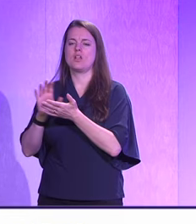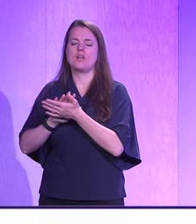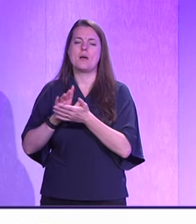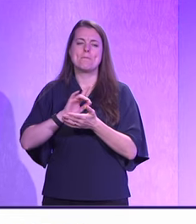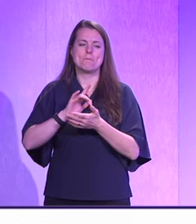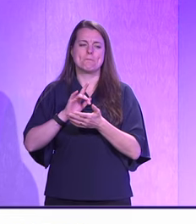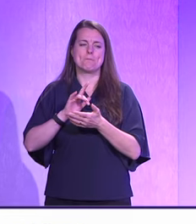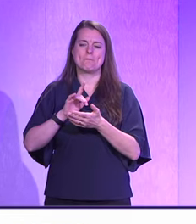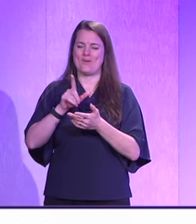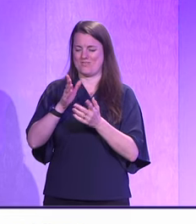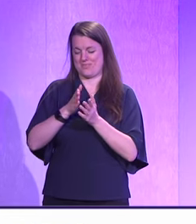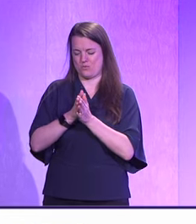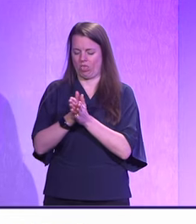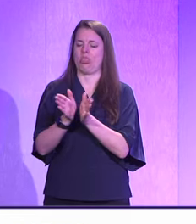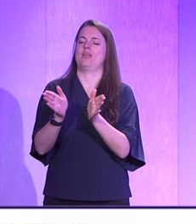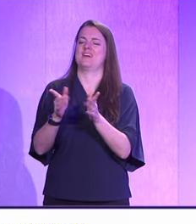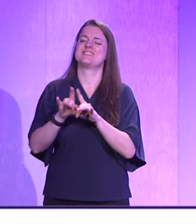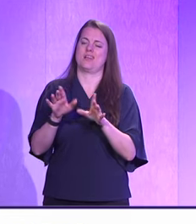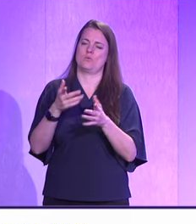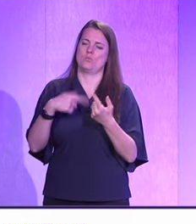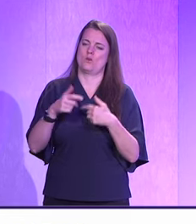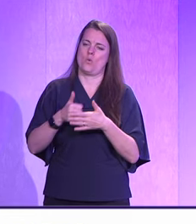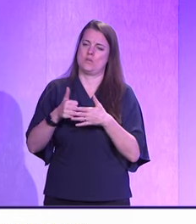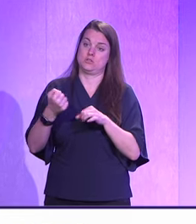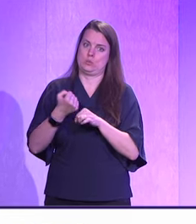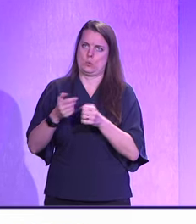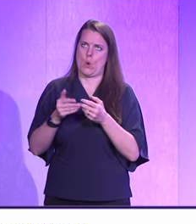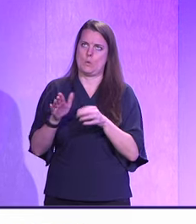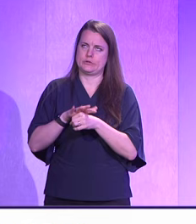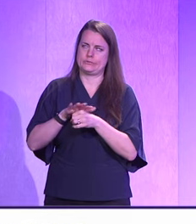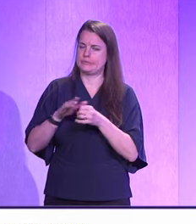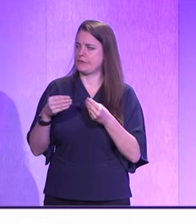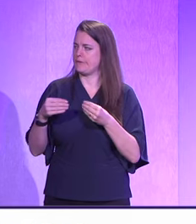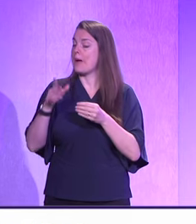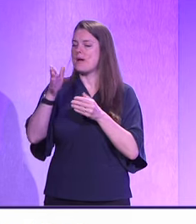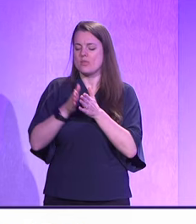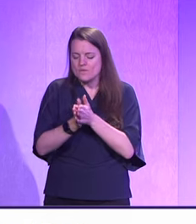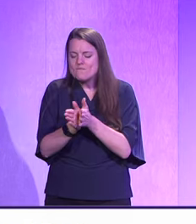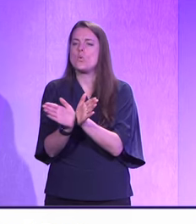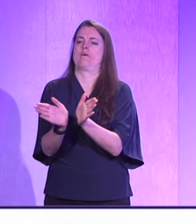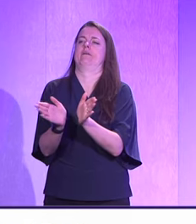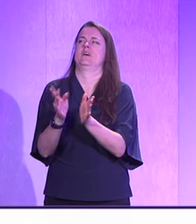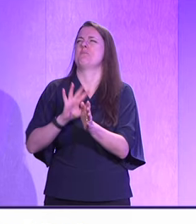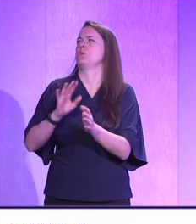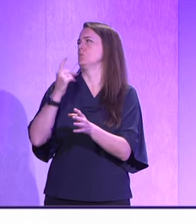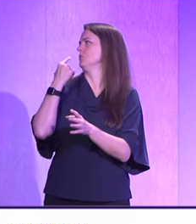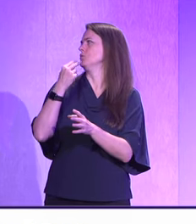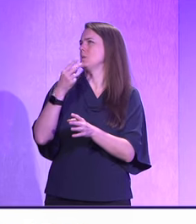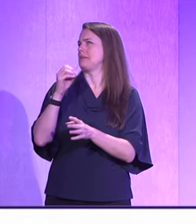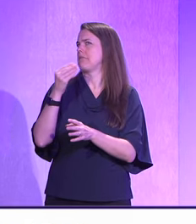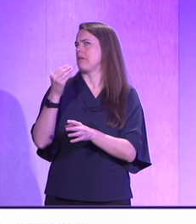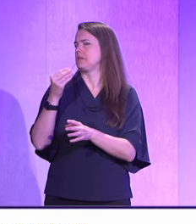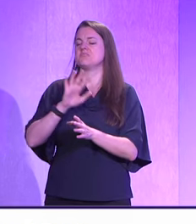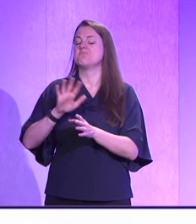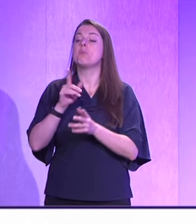a fork, just as we like to do in open source software. There was a fork of the report back in like 2019 or something. Anyway, there's a whole load of really valuable